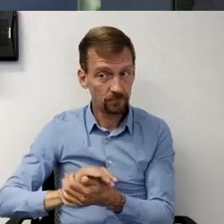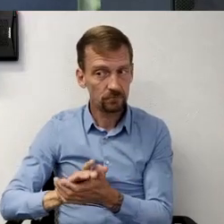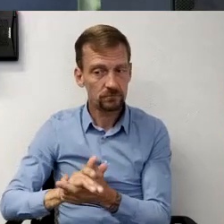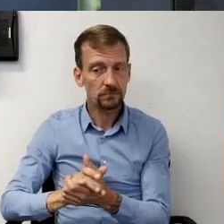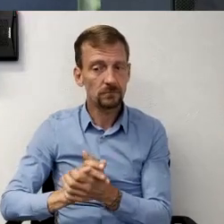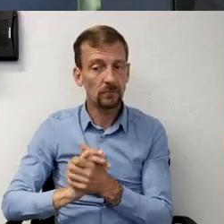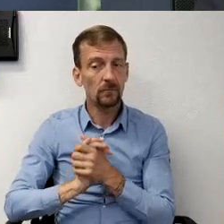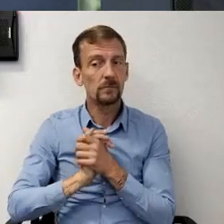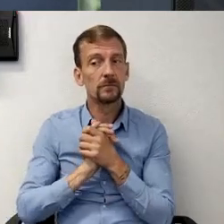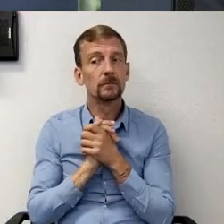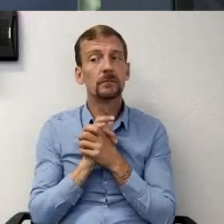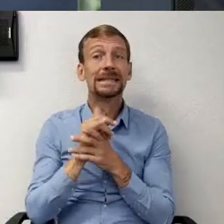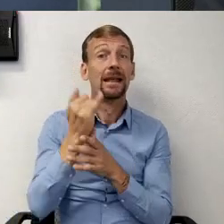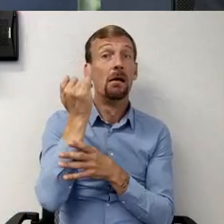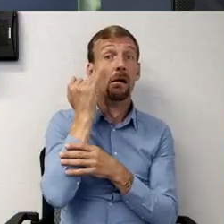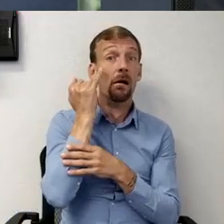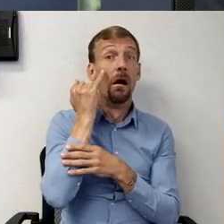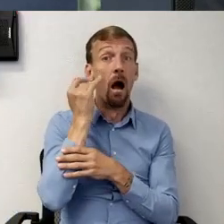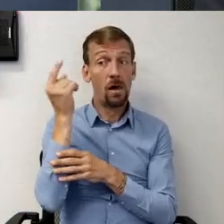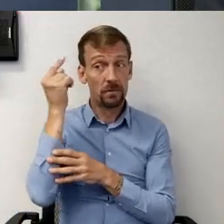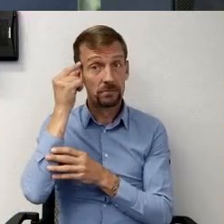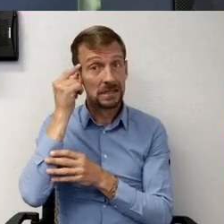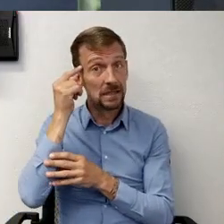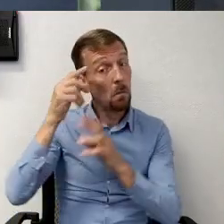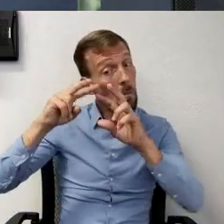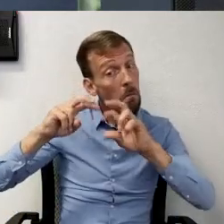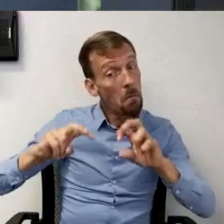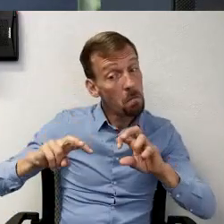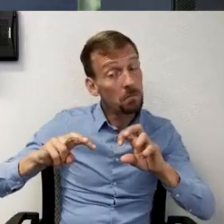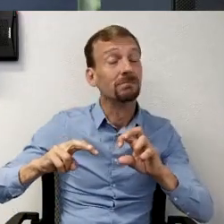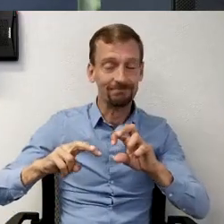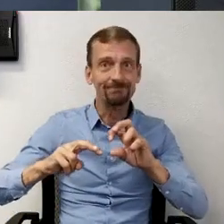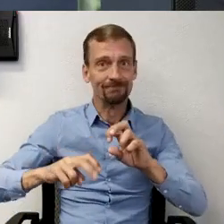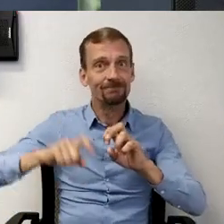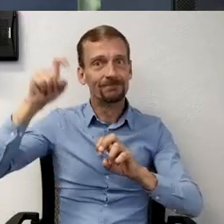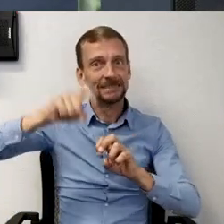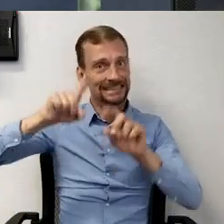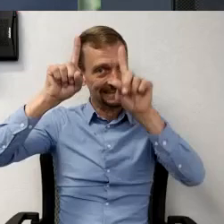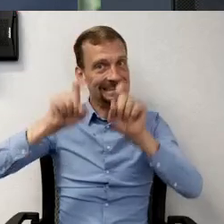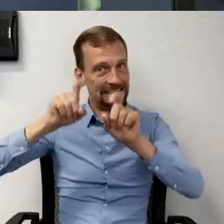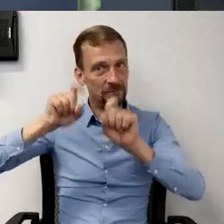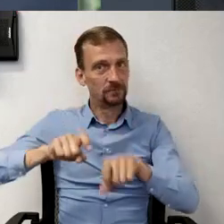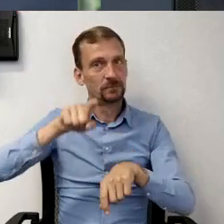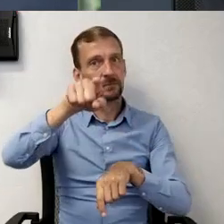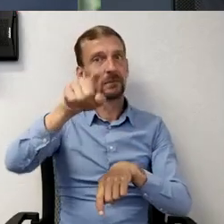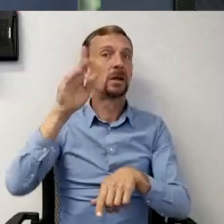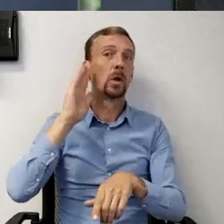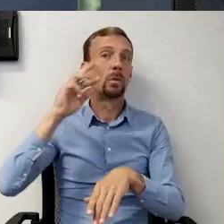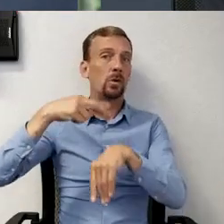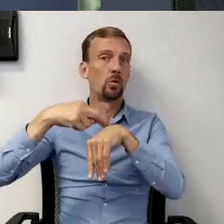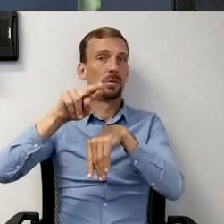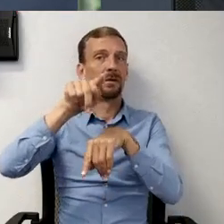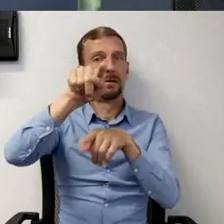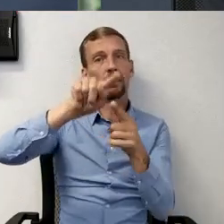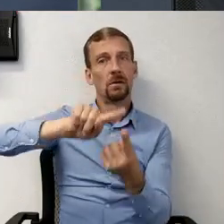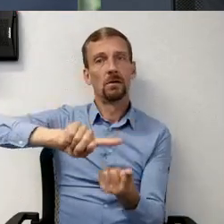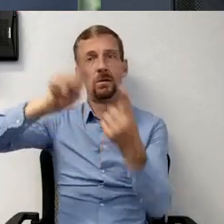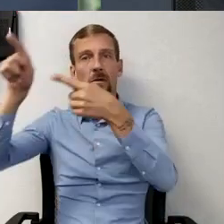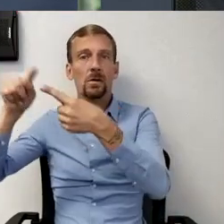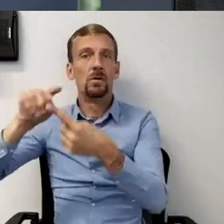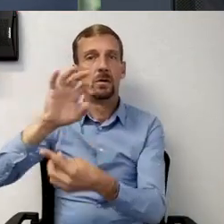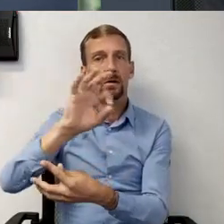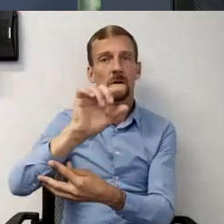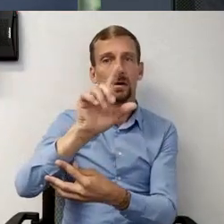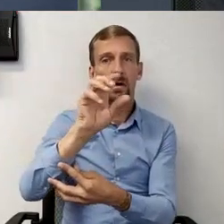And if they believe that you should be tested, they'll refer you to the Floral